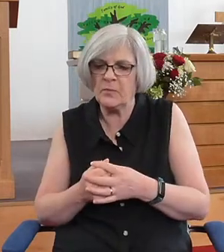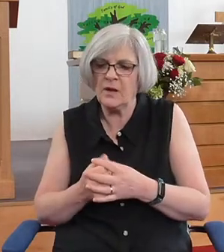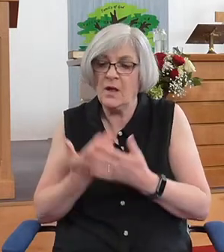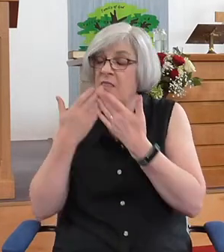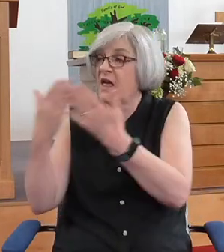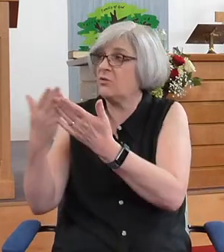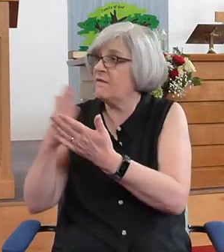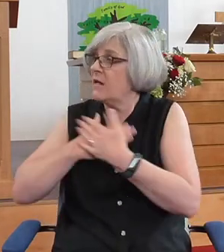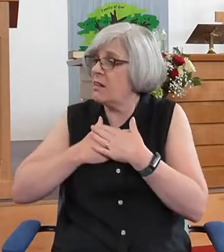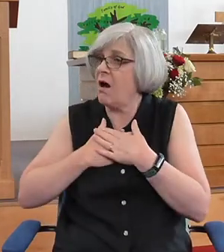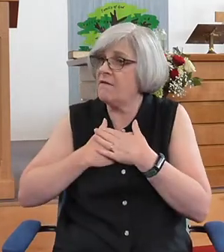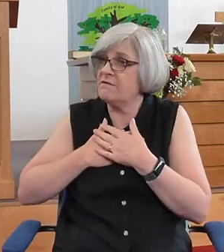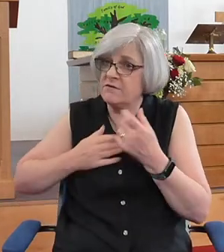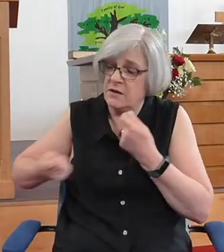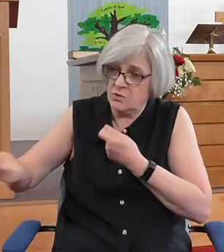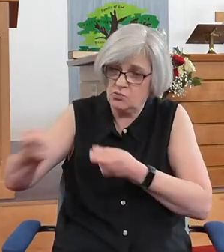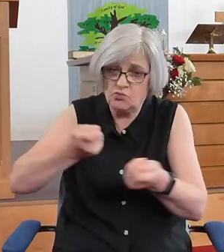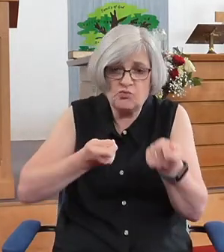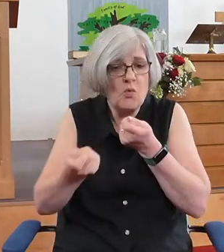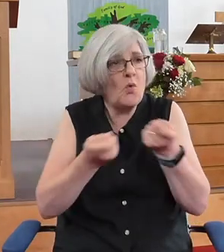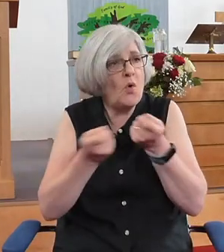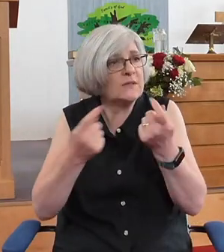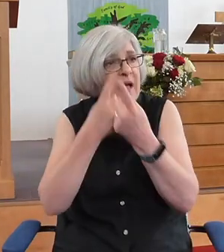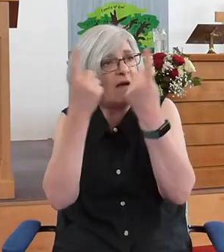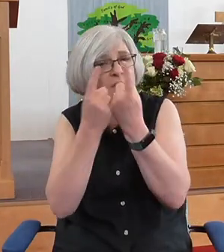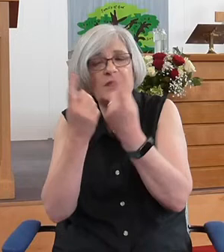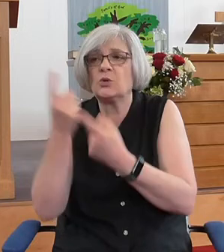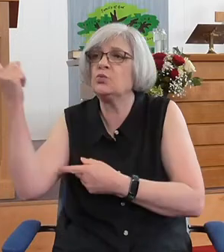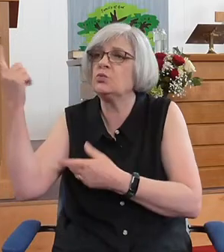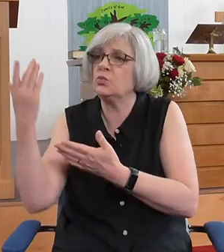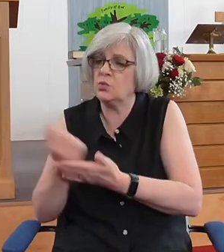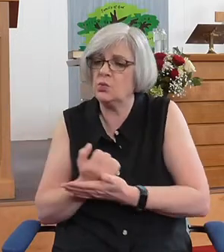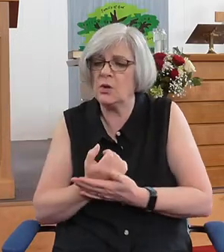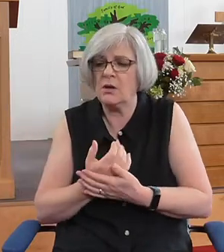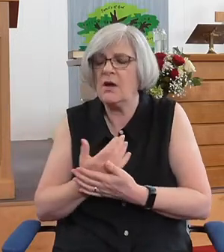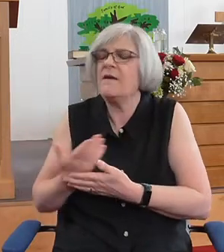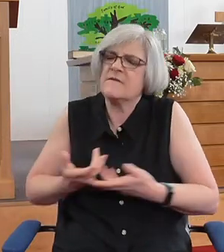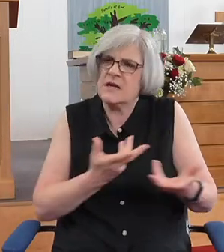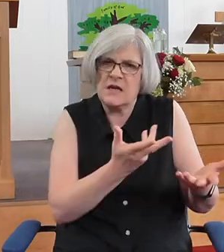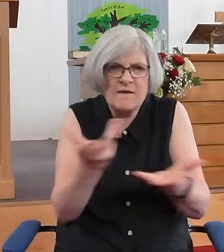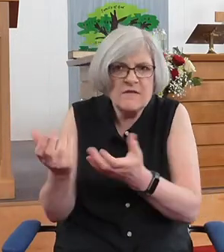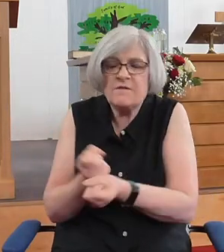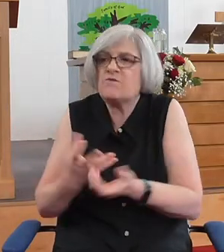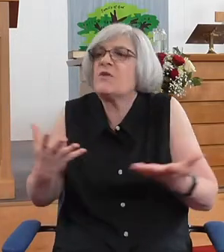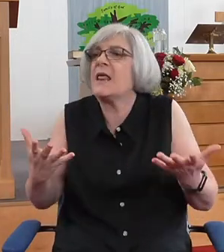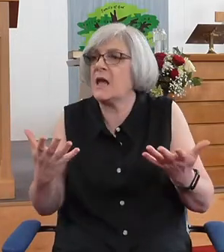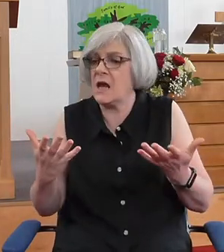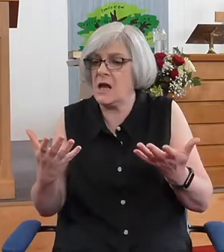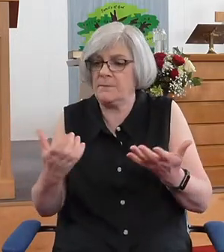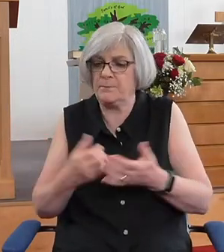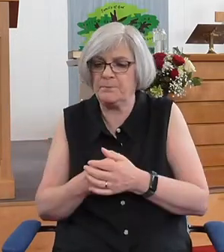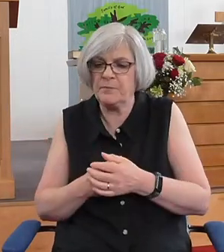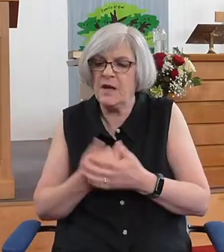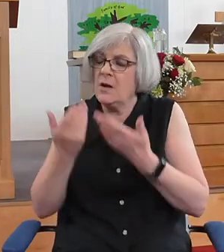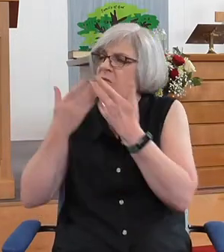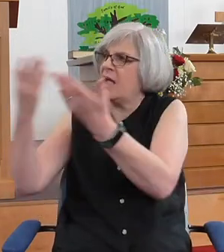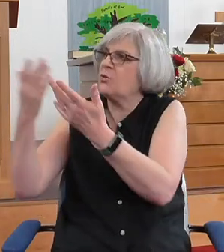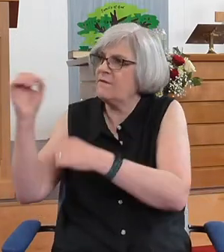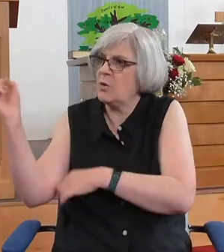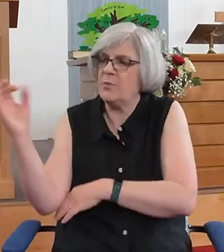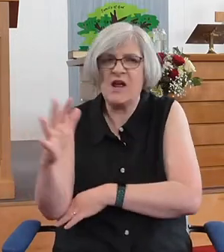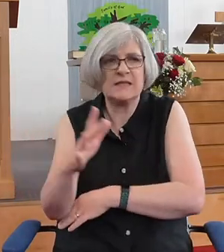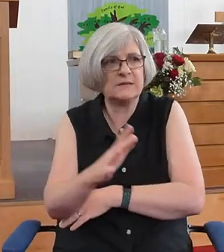that governs everything you do, so freely given to all of your people. We thank you for your